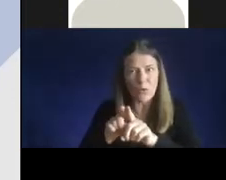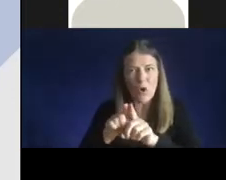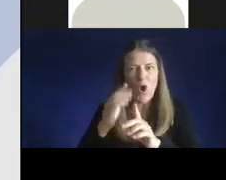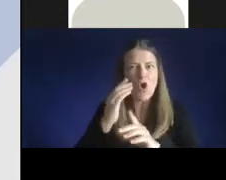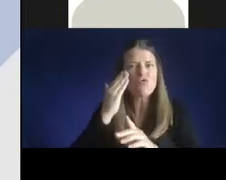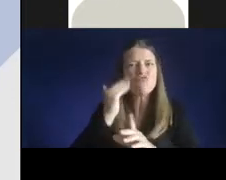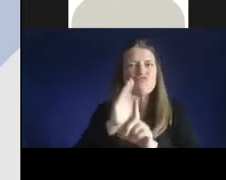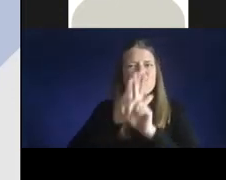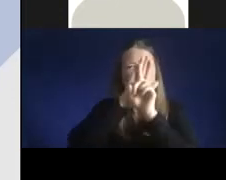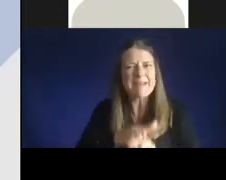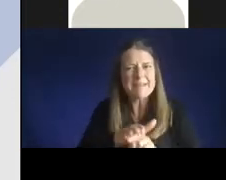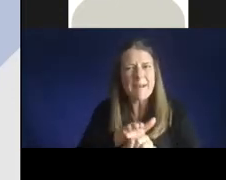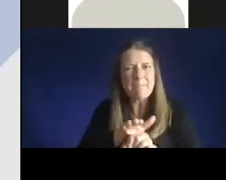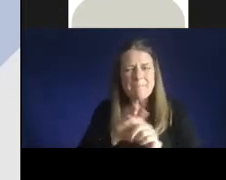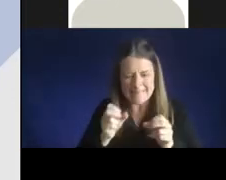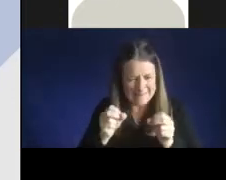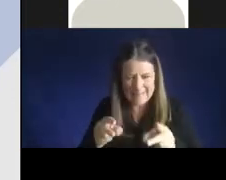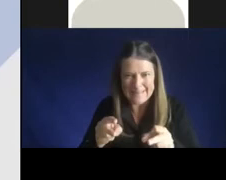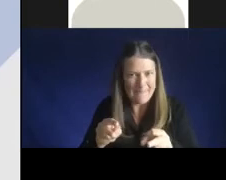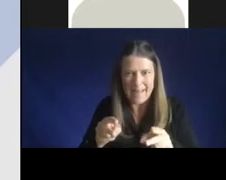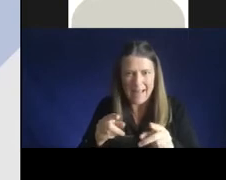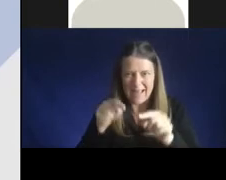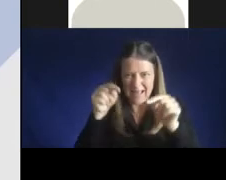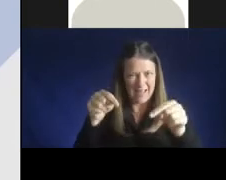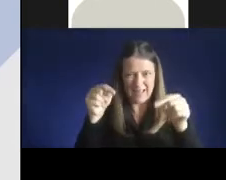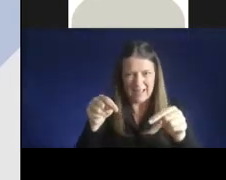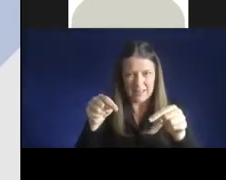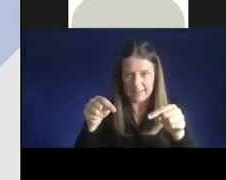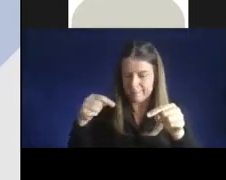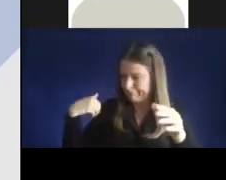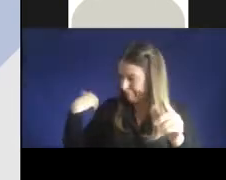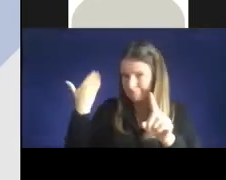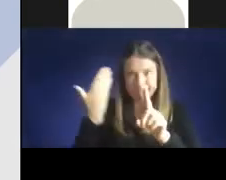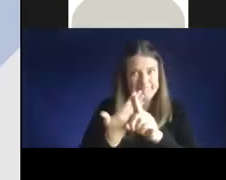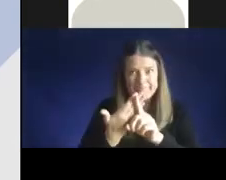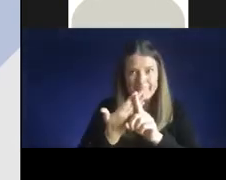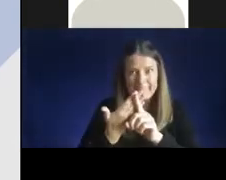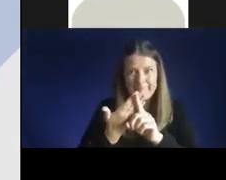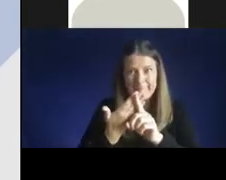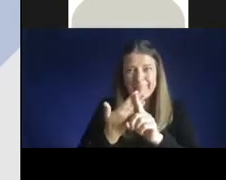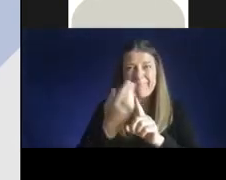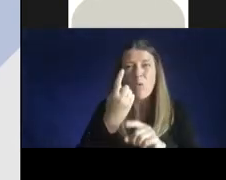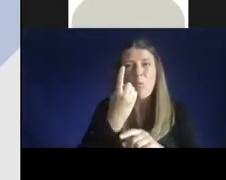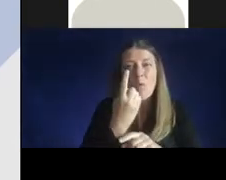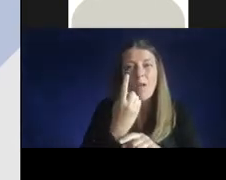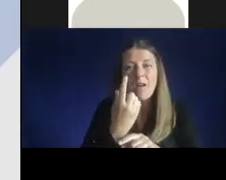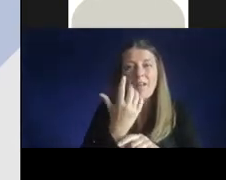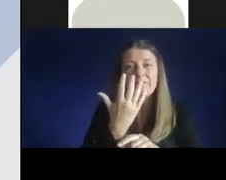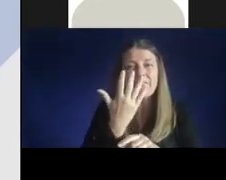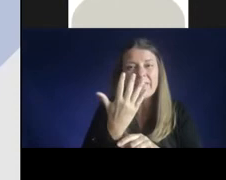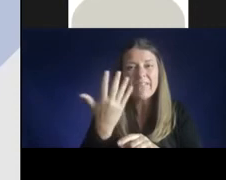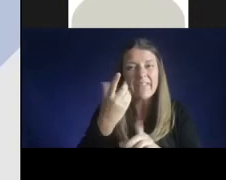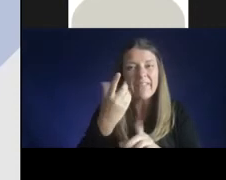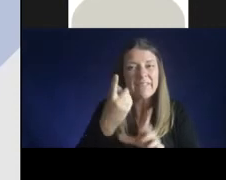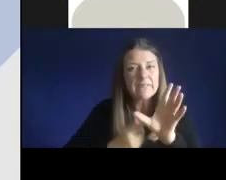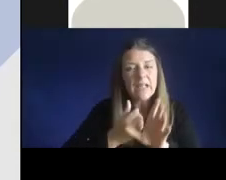modern slavery, which is all too apparent and alive since the end of the Civil War 155 years ago